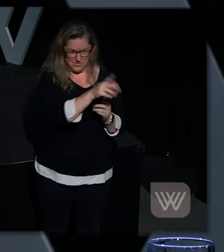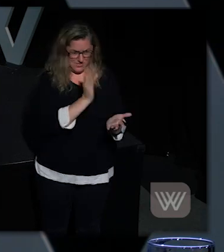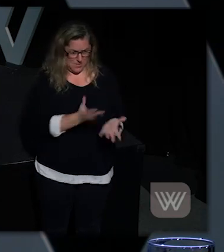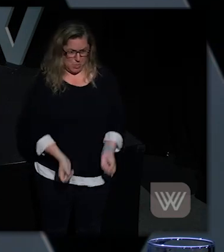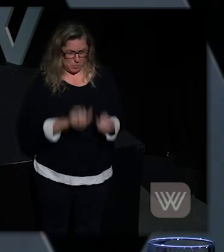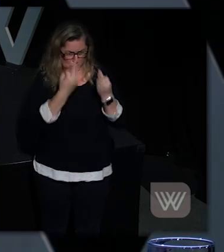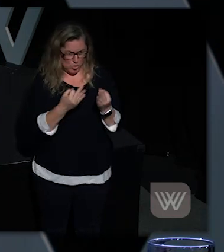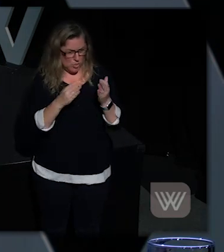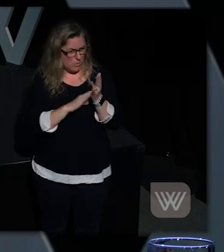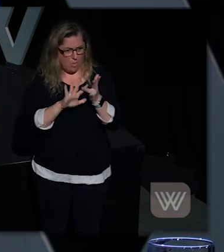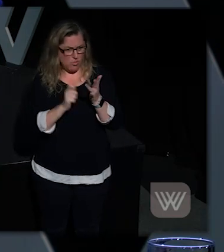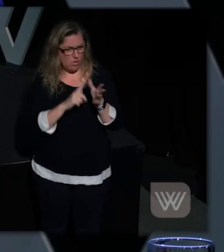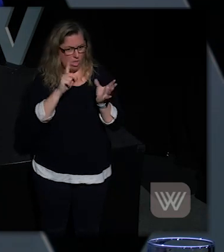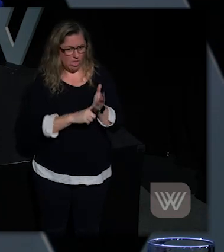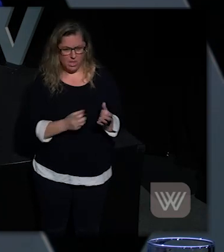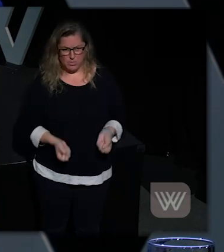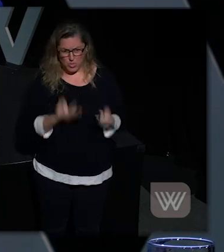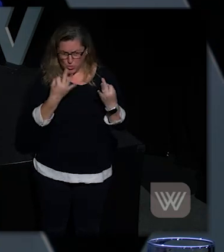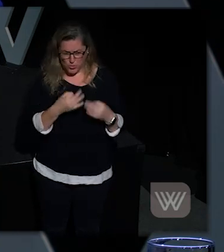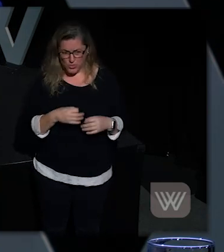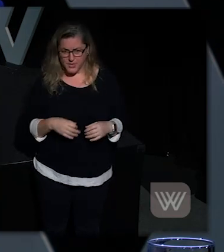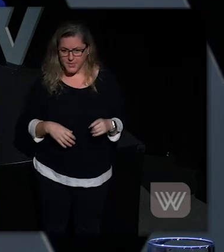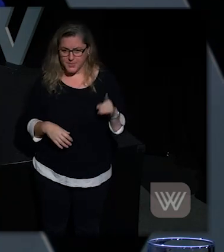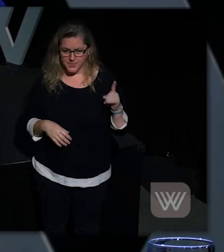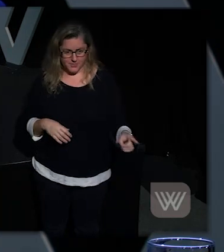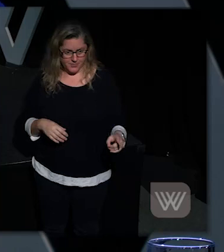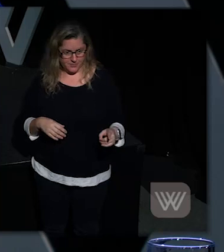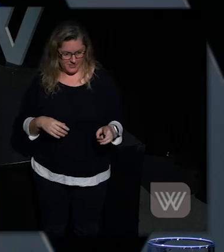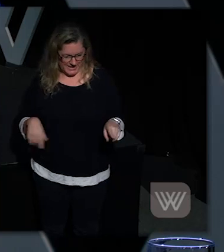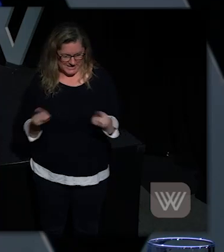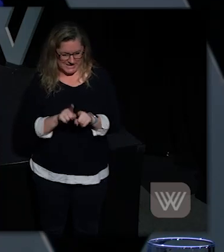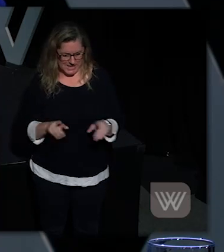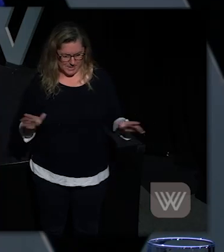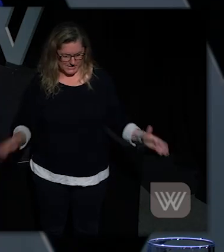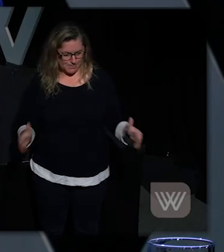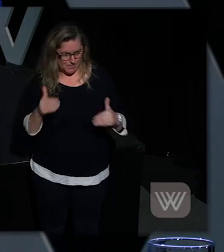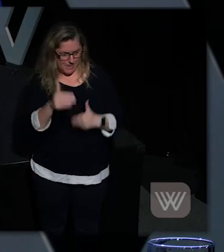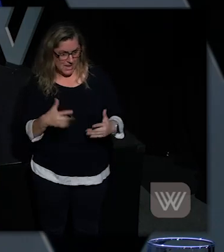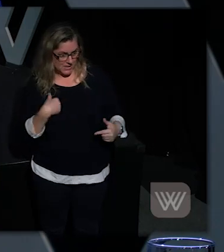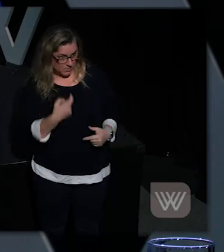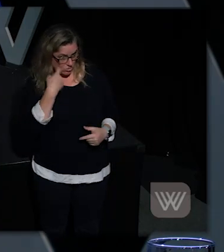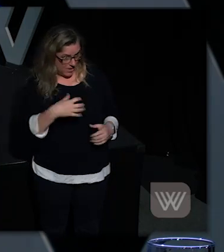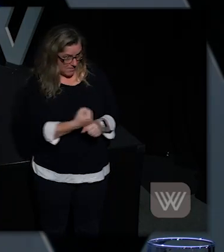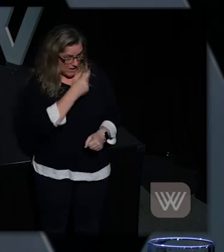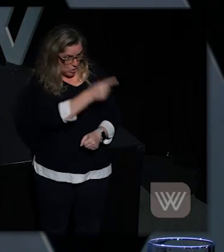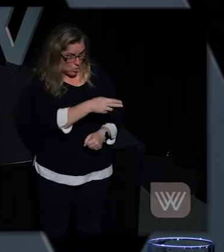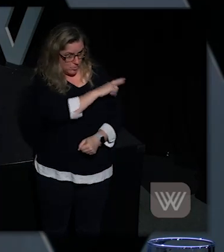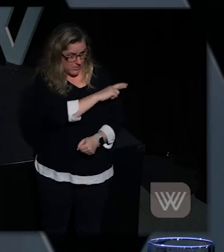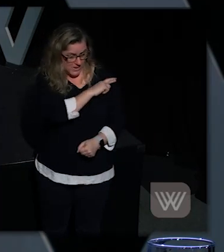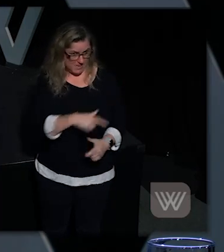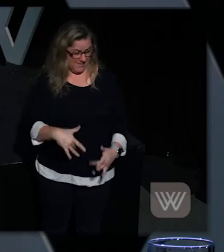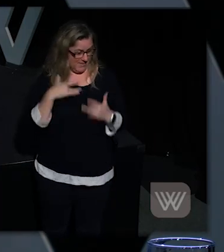morally bankrupt. And I was in the same space as you and I was trying to hold you to account as a journalist. So I